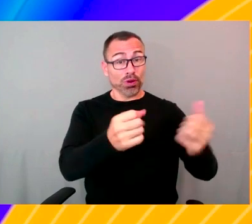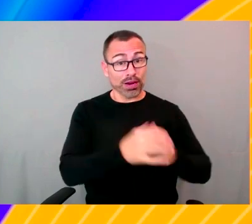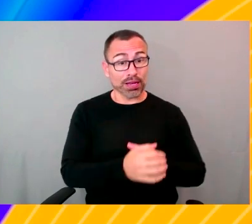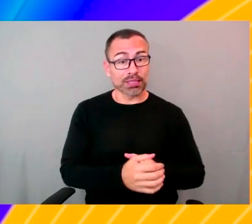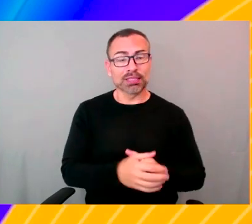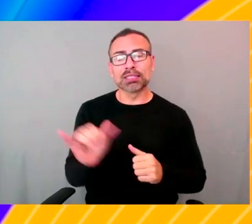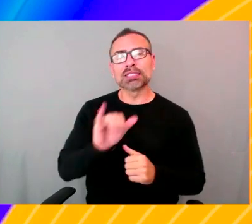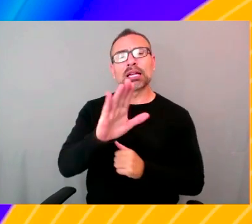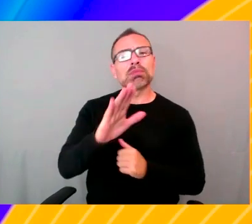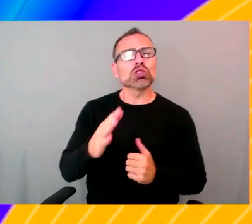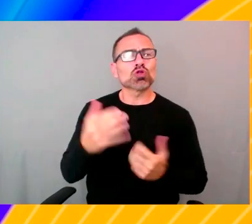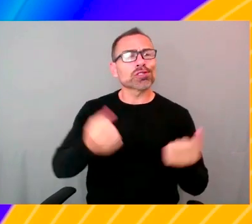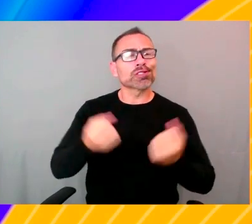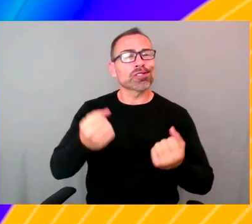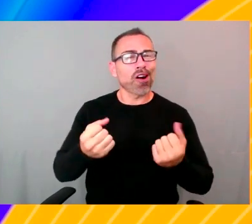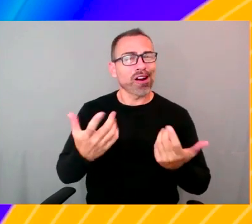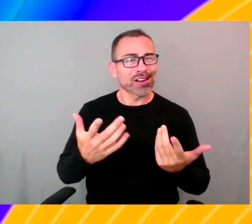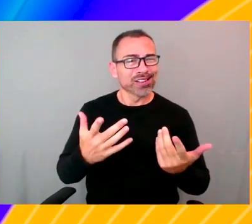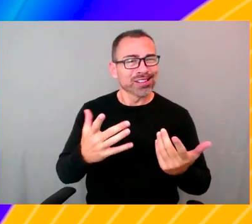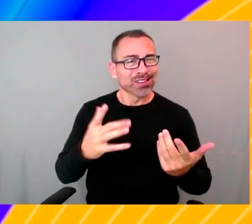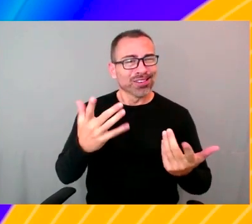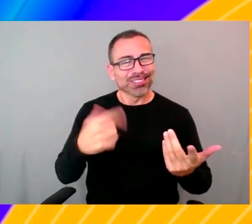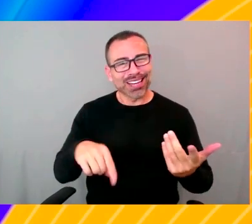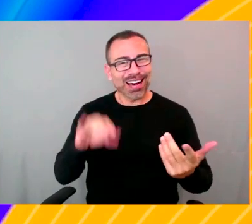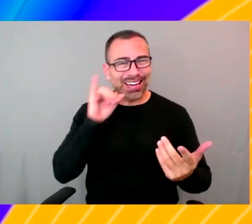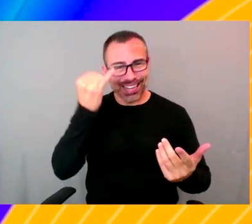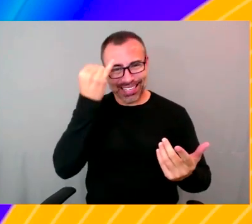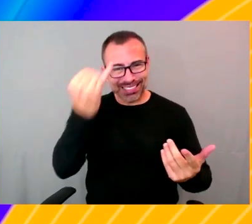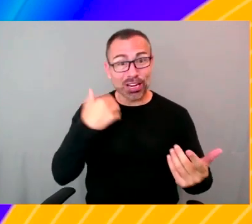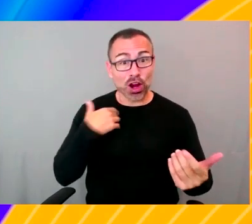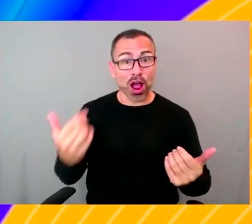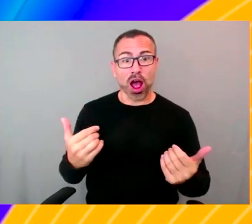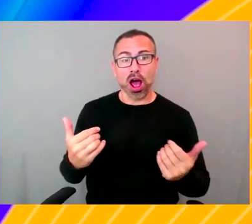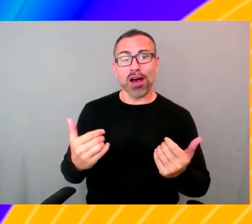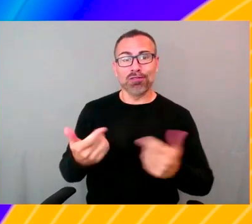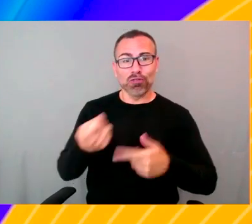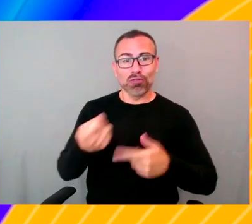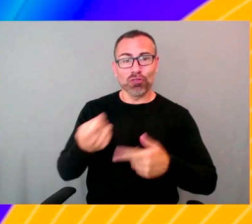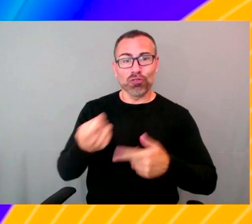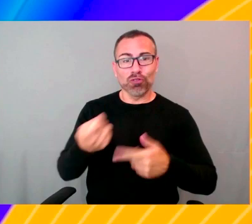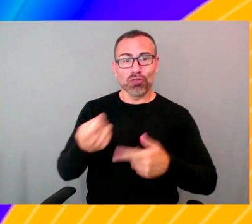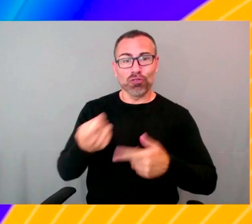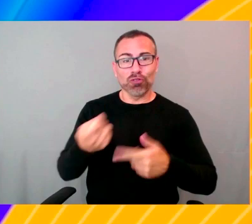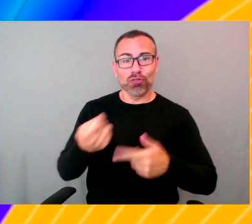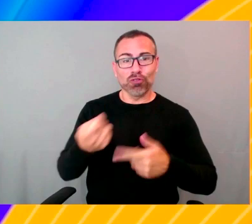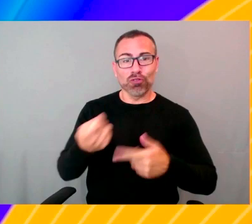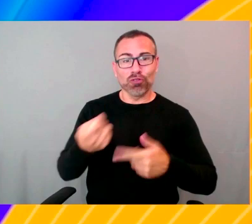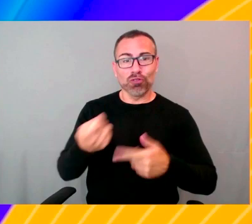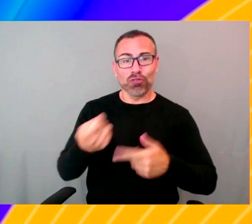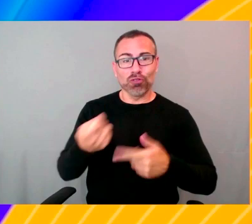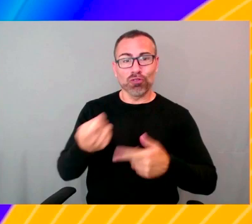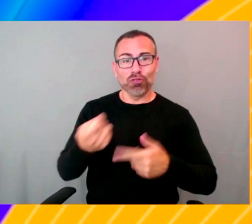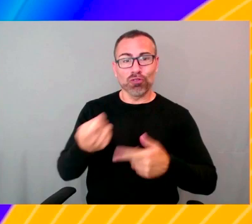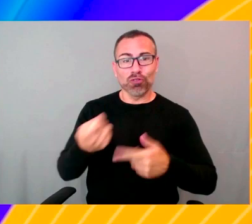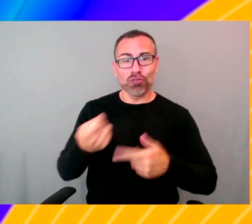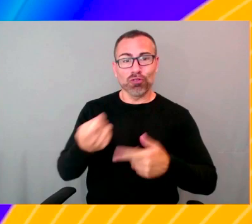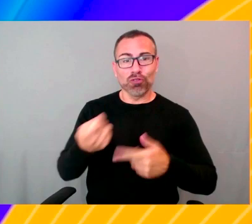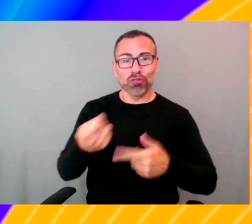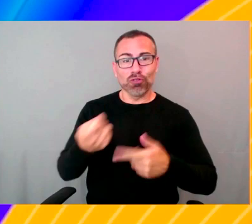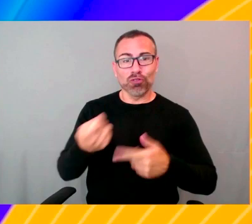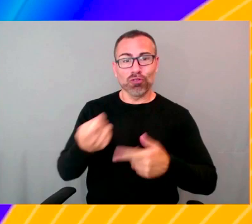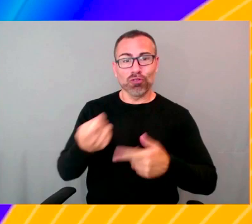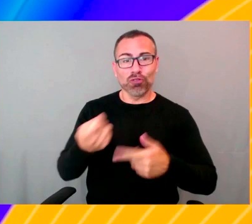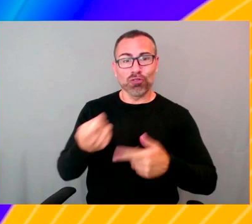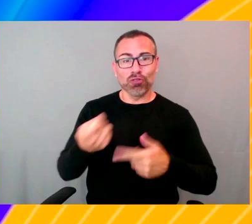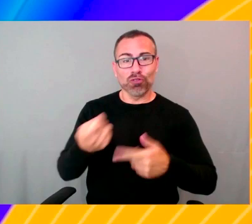check, right? It's a periodic period of time. This also turns out to be costly because, Jeff, as you said, you might be replacing parts which still have a few good